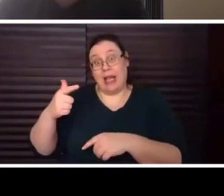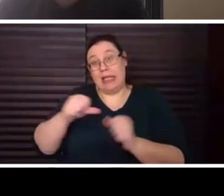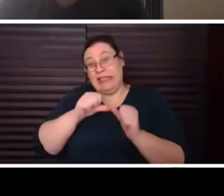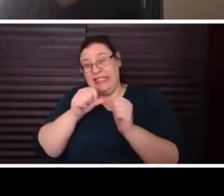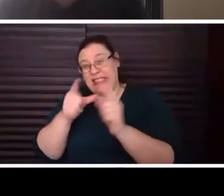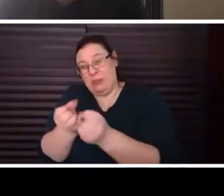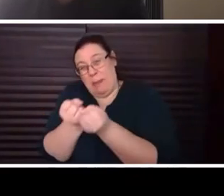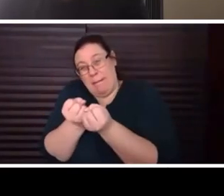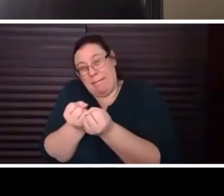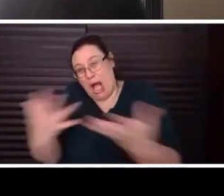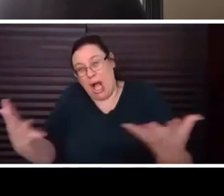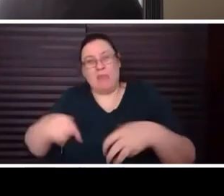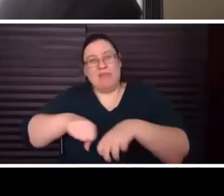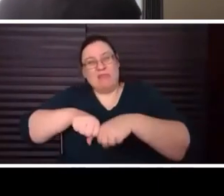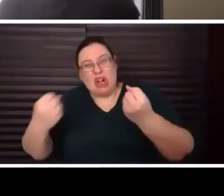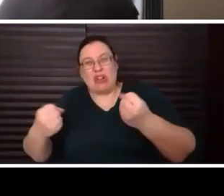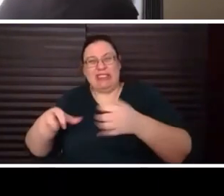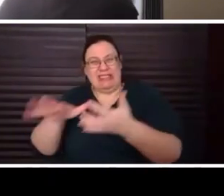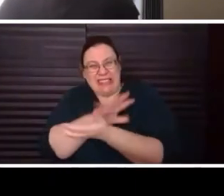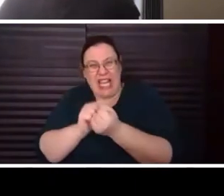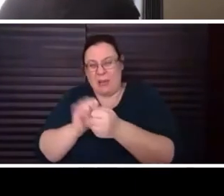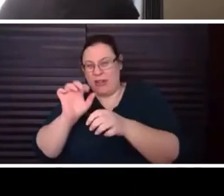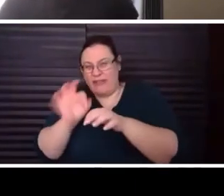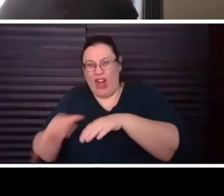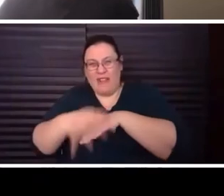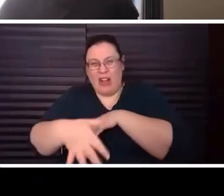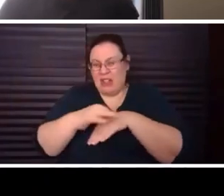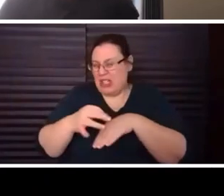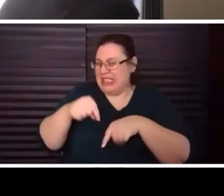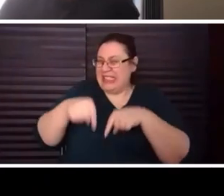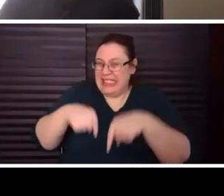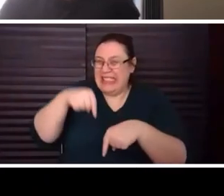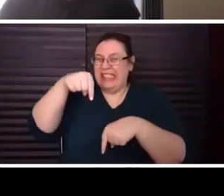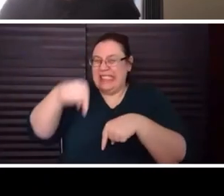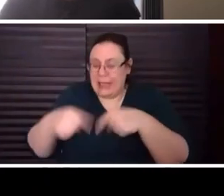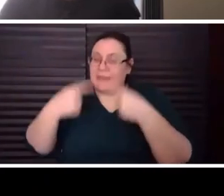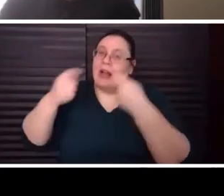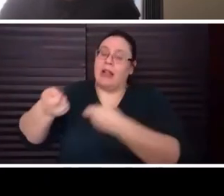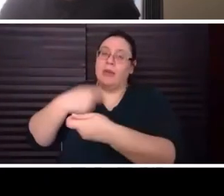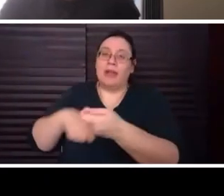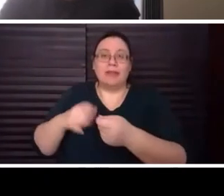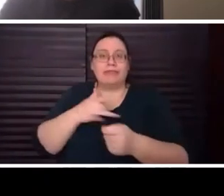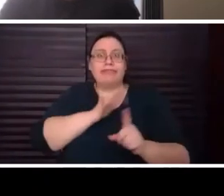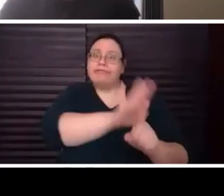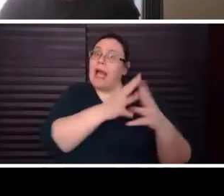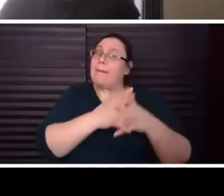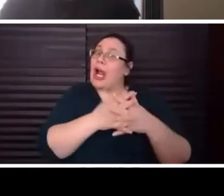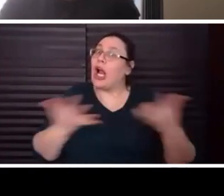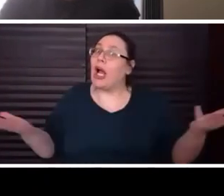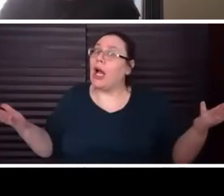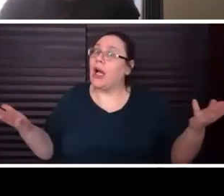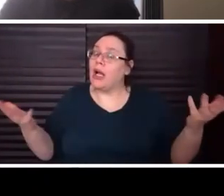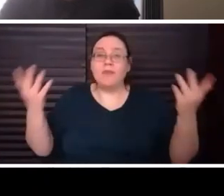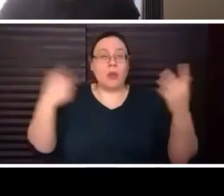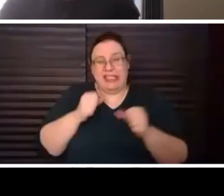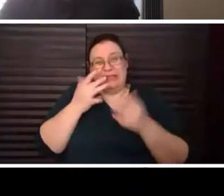when it's broken and torn up and in pieces and you can barely walk with it. Because that's the American way. That's what we do. We take it to the